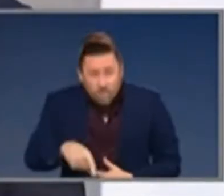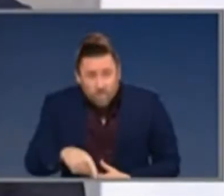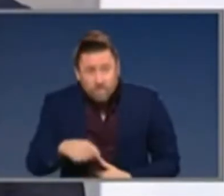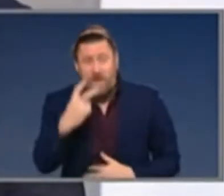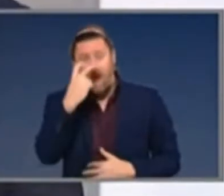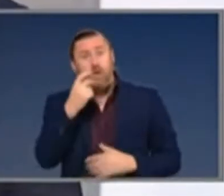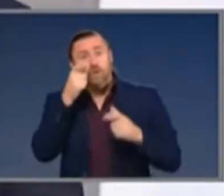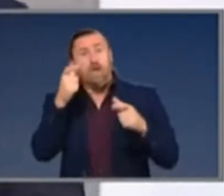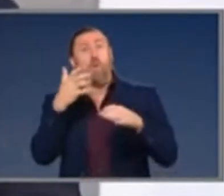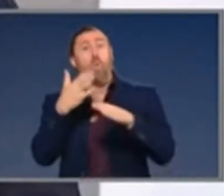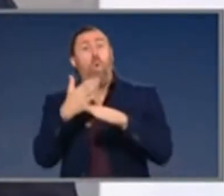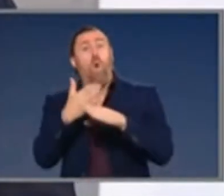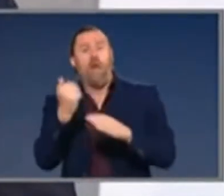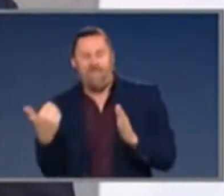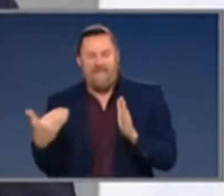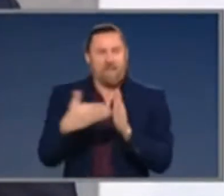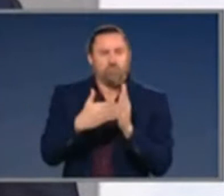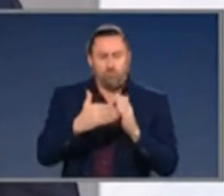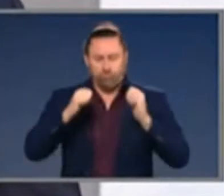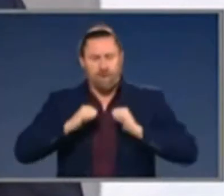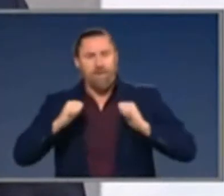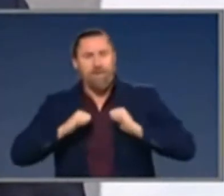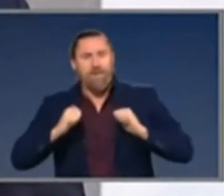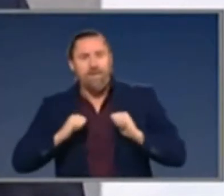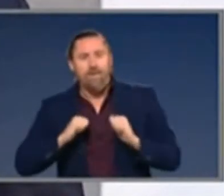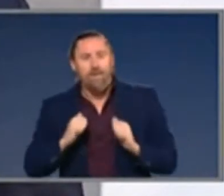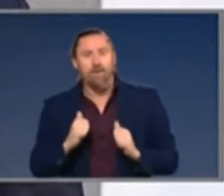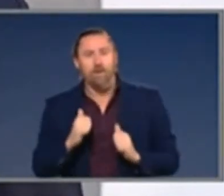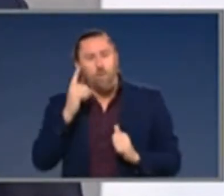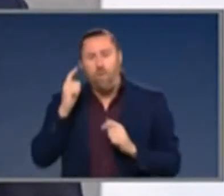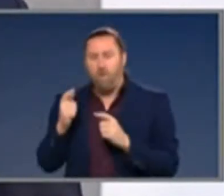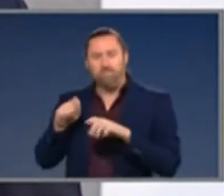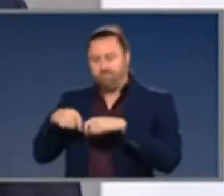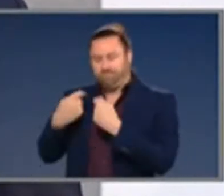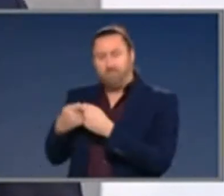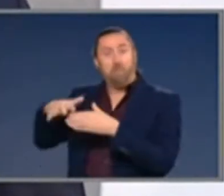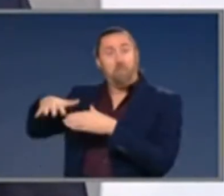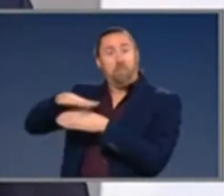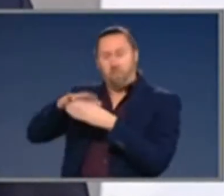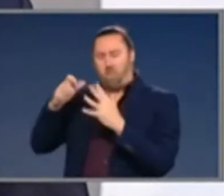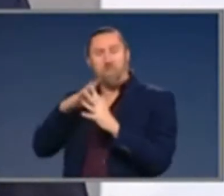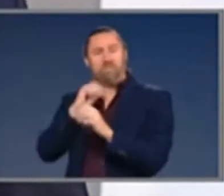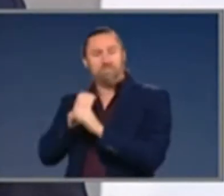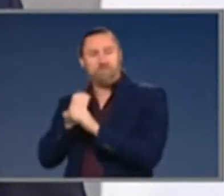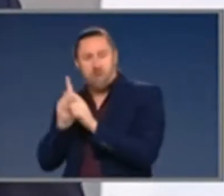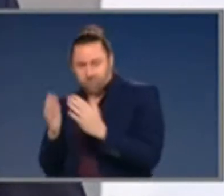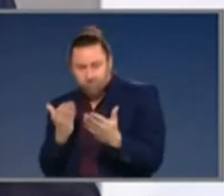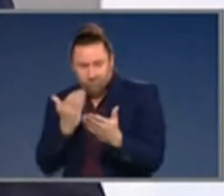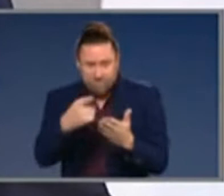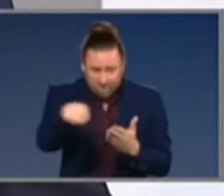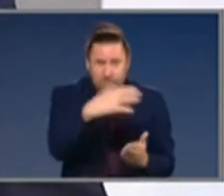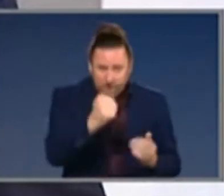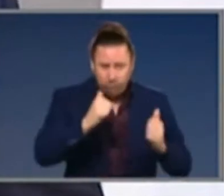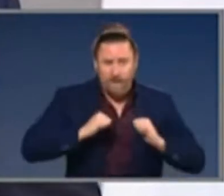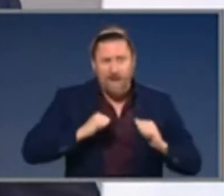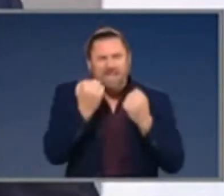trained with those training modules that have been provided through the earlier response provided by the Commonwealth. It is also important